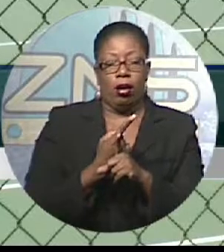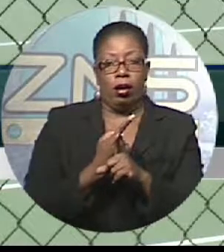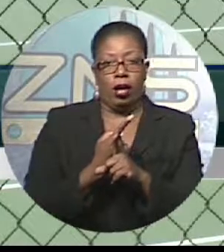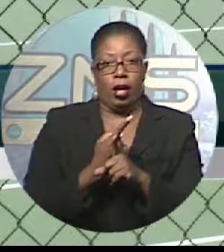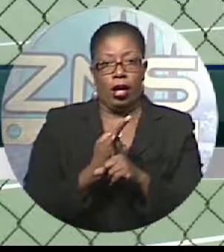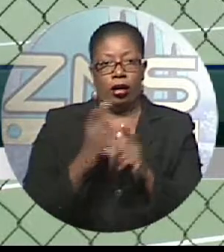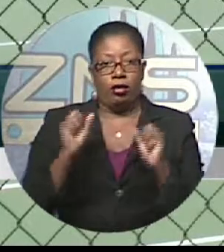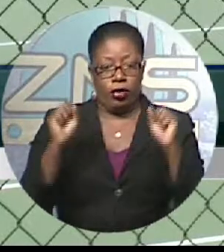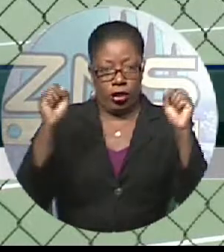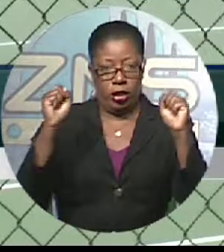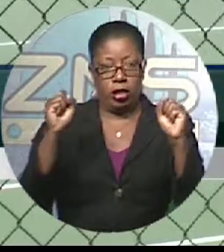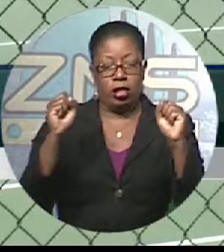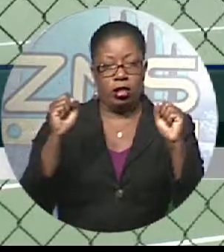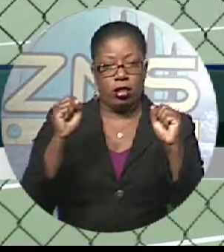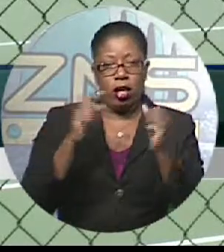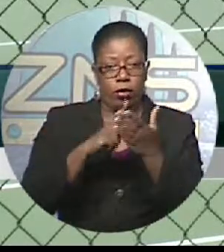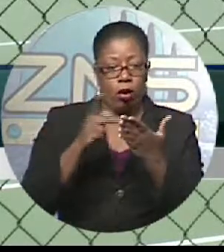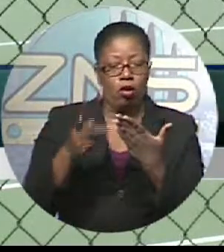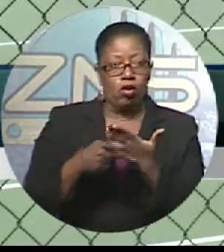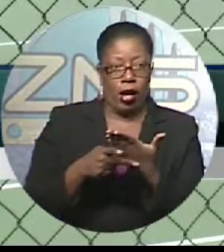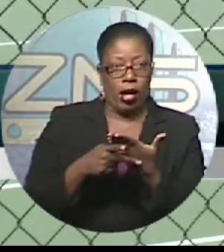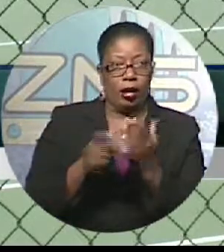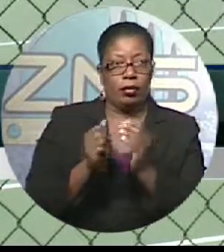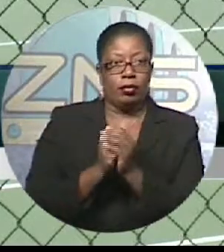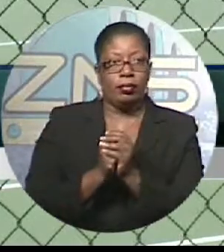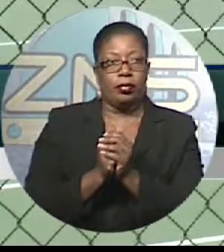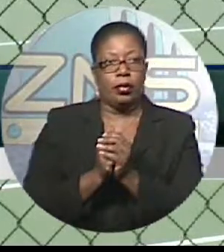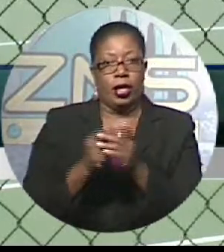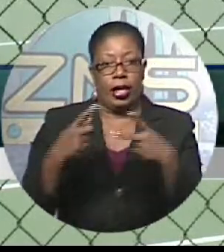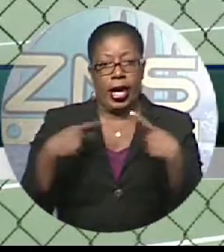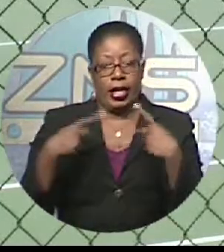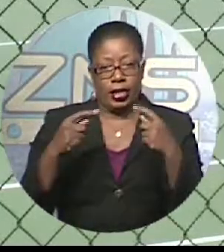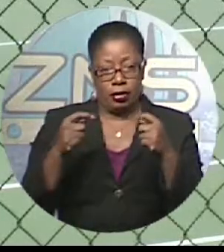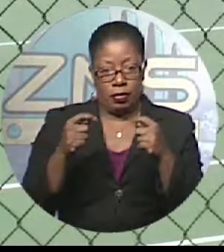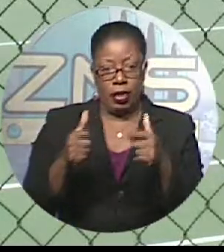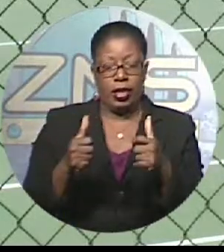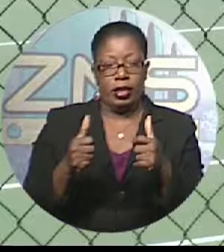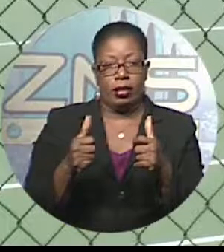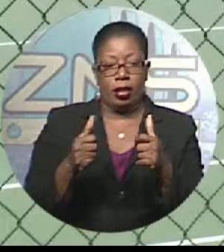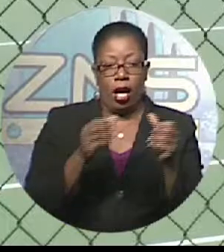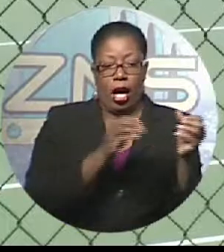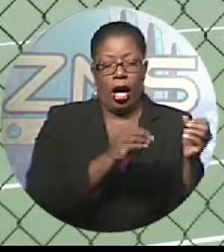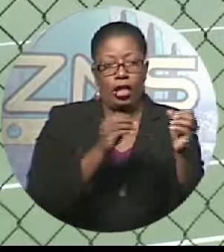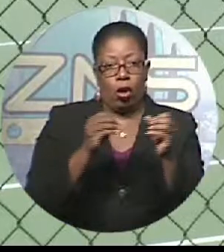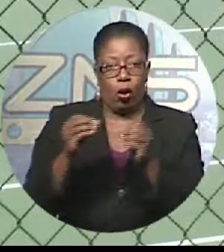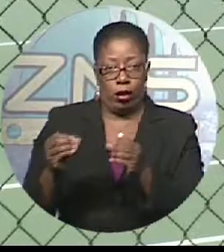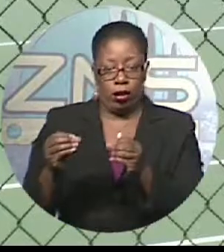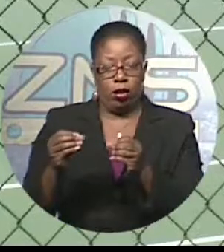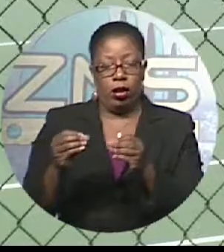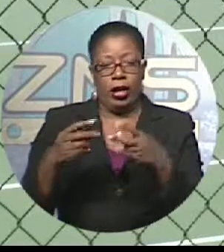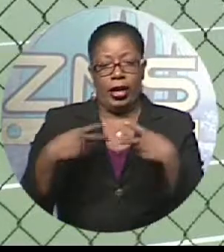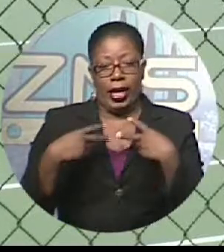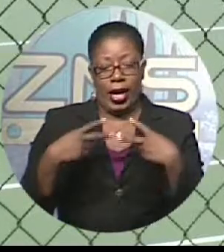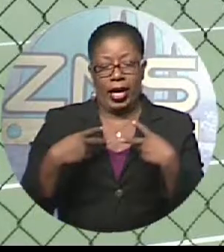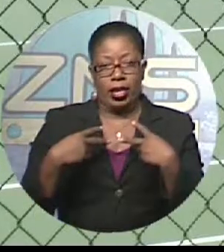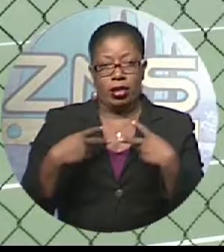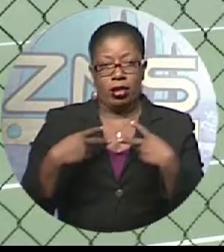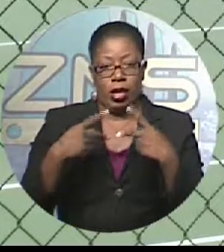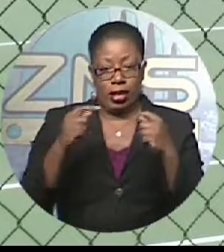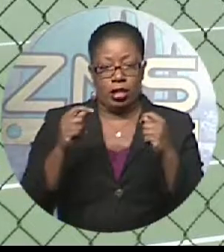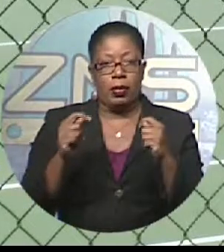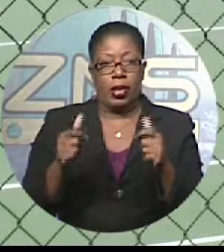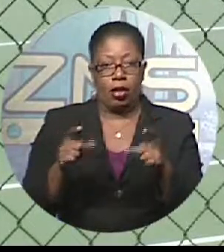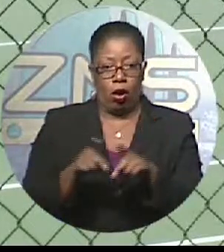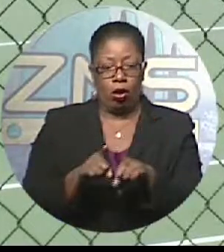It has injury prevention in it. It has endurance. It has speed. It has coordination, strength, and so on.